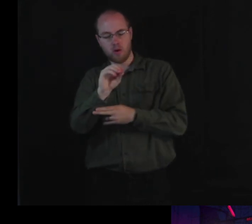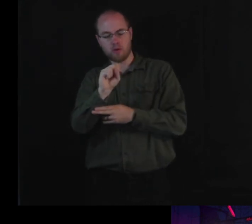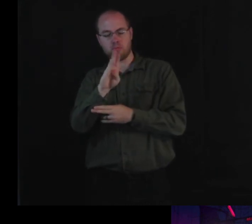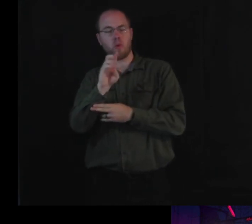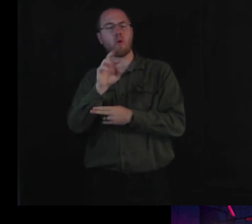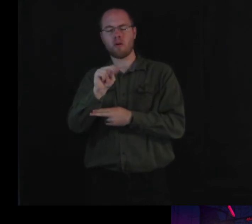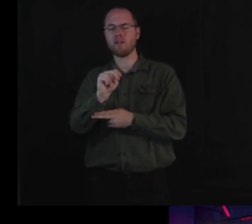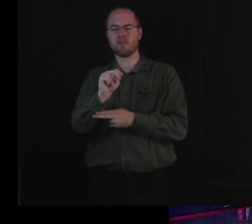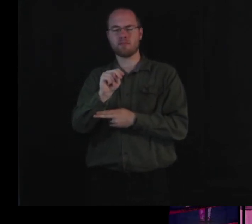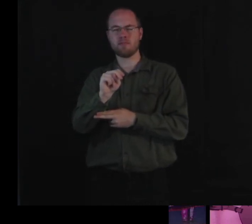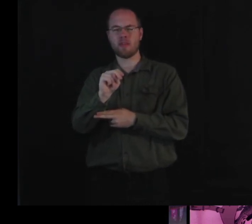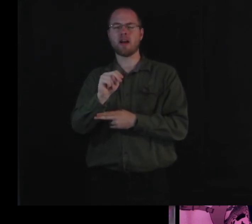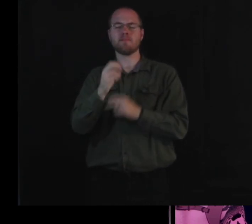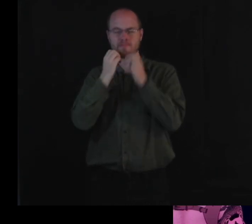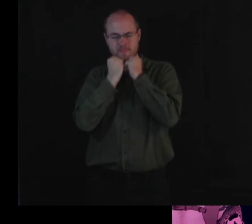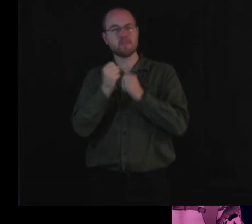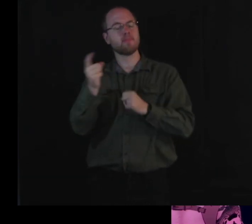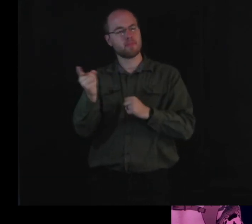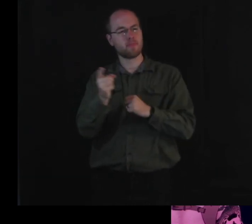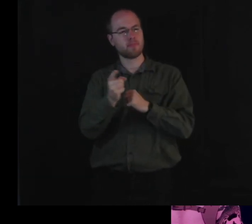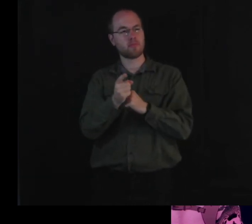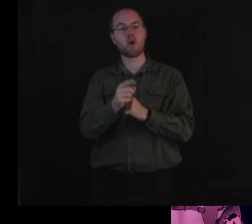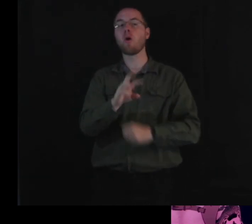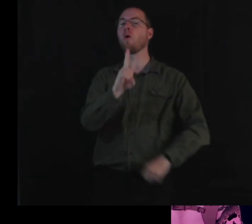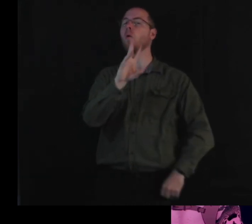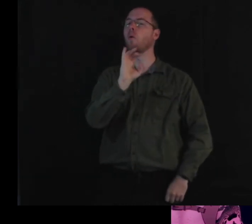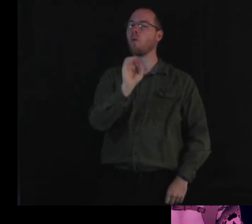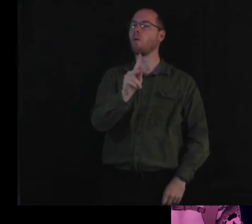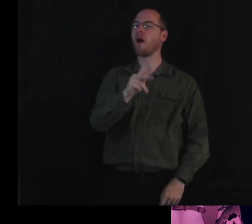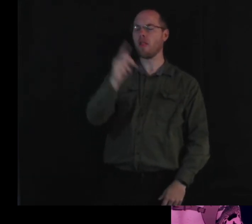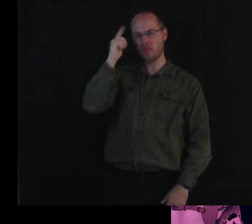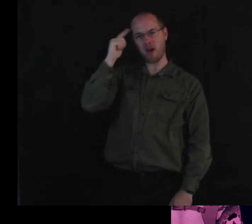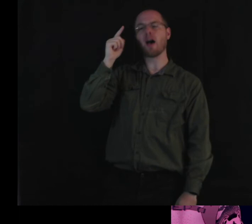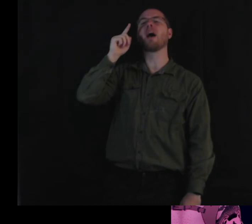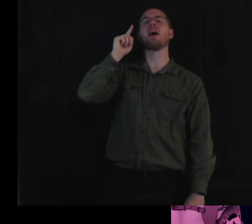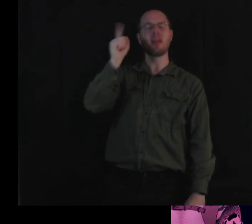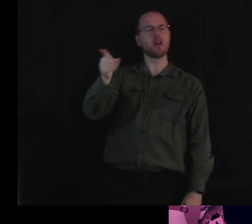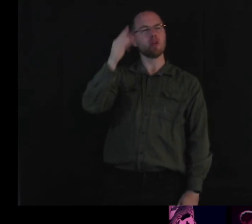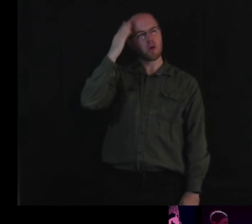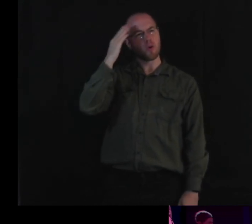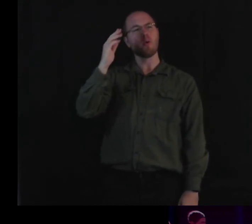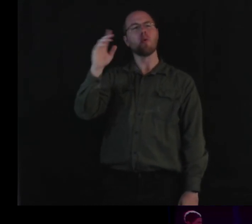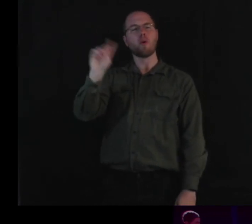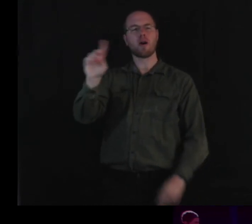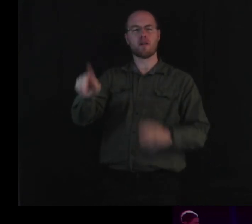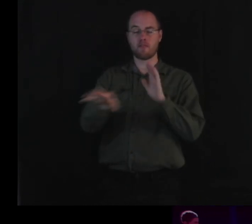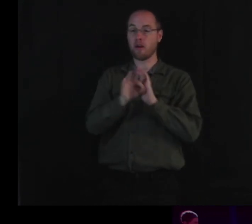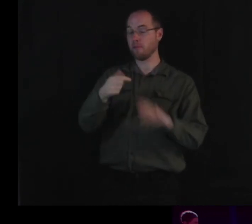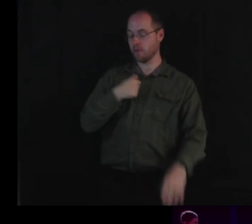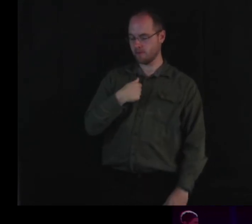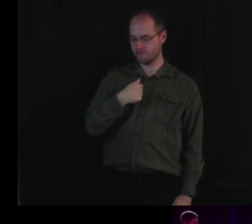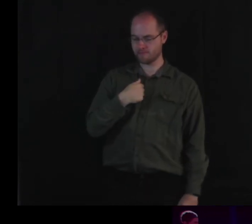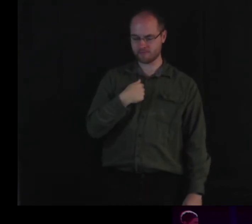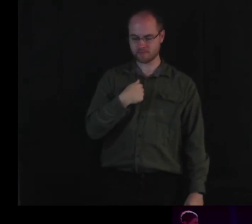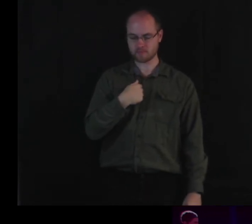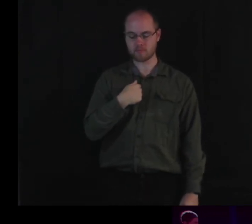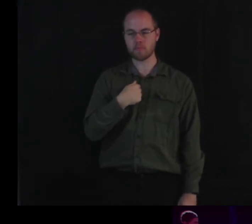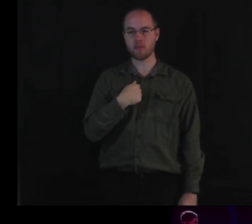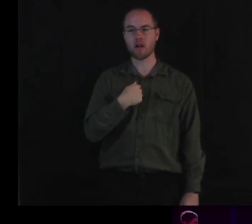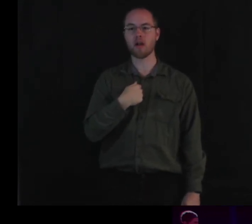heart. Wick thought someone like Osborne would know where to find me. But to